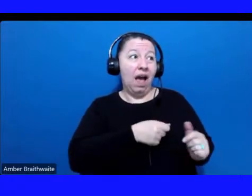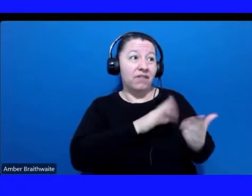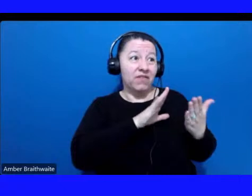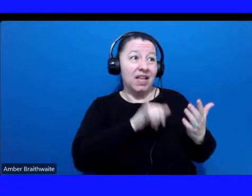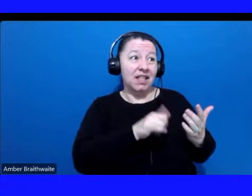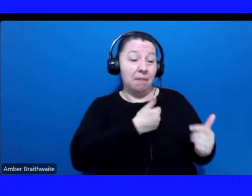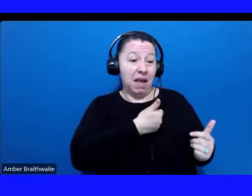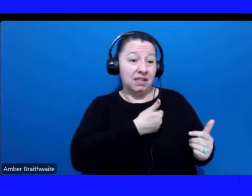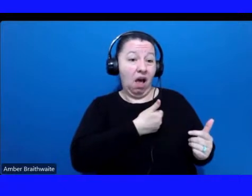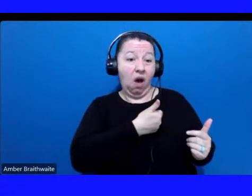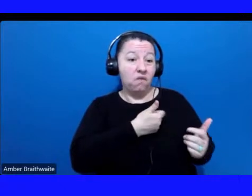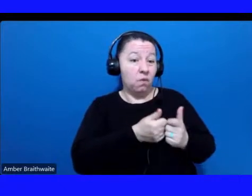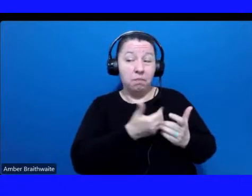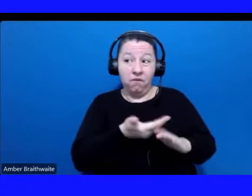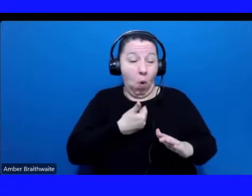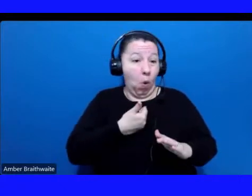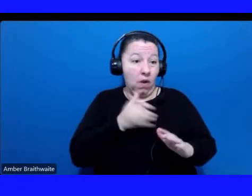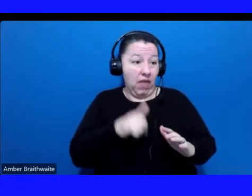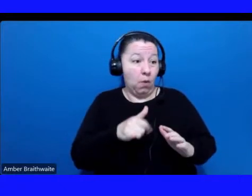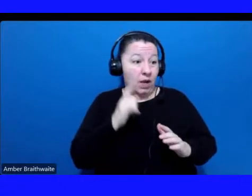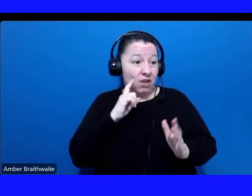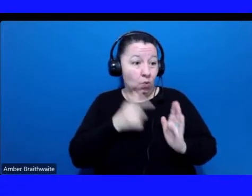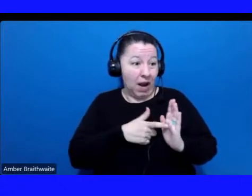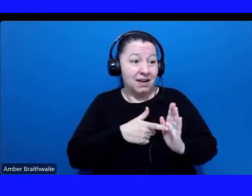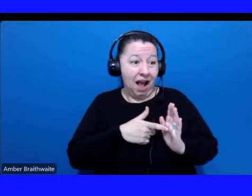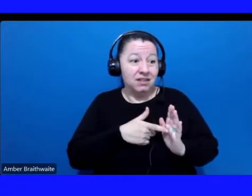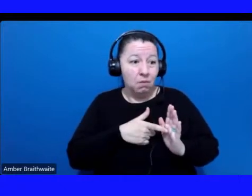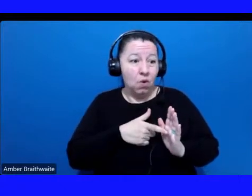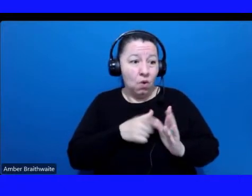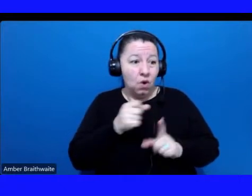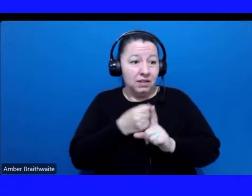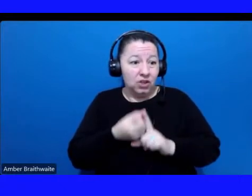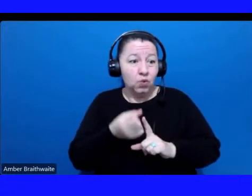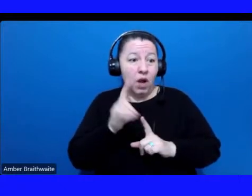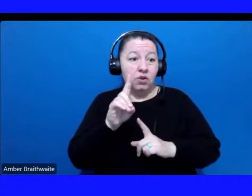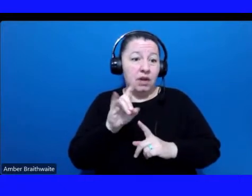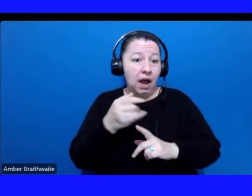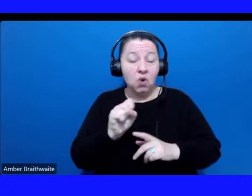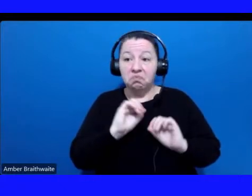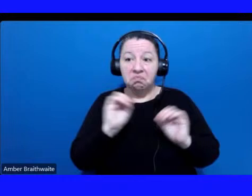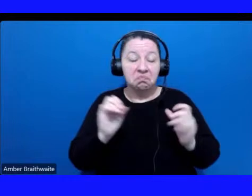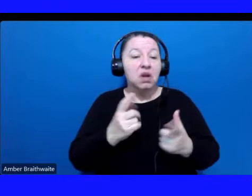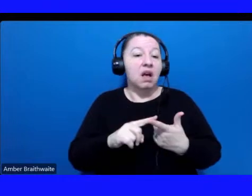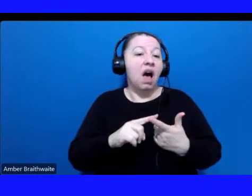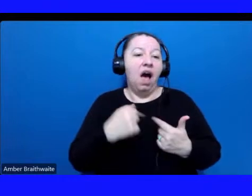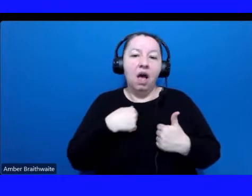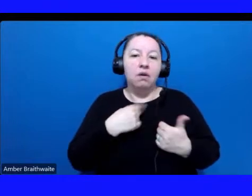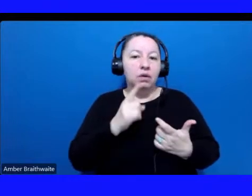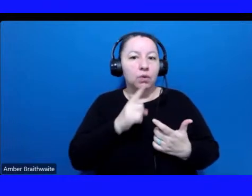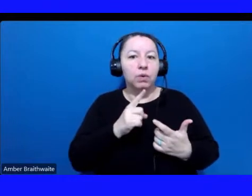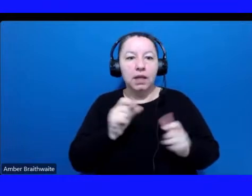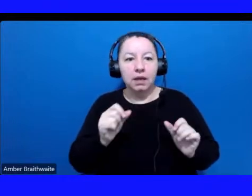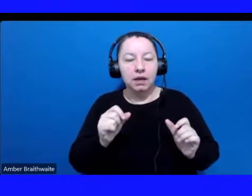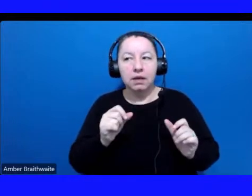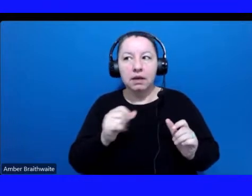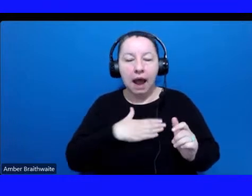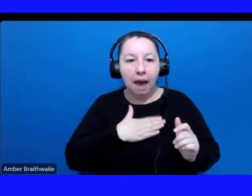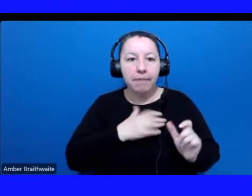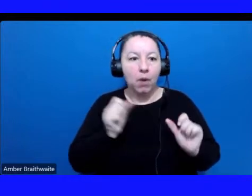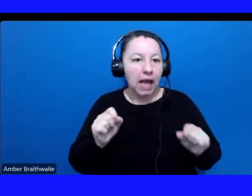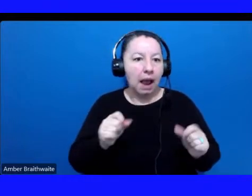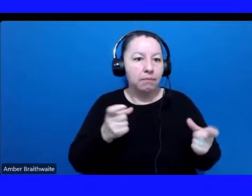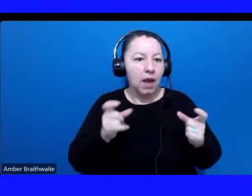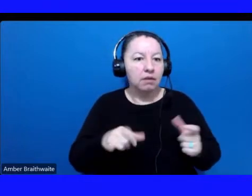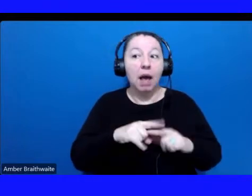Thank you. Thank you for the great presentation. Again, I know we really didn't leave much time. Just to let everyone know, there are full detailed